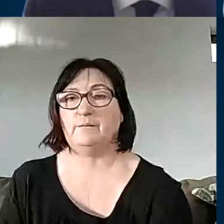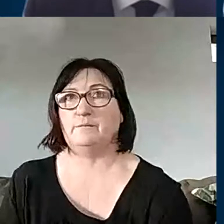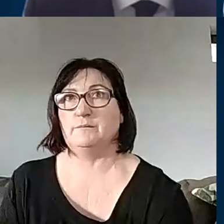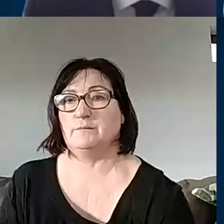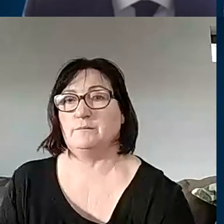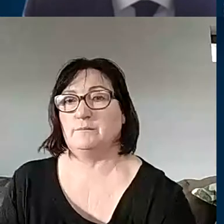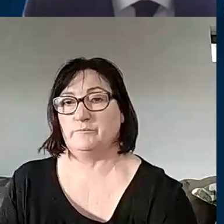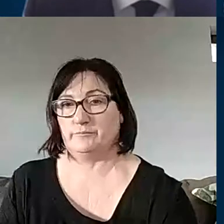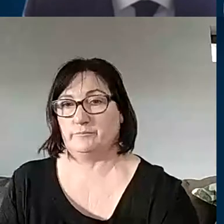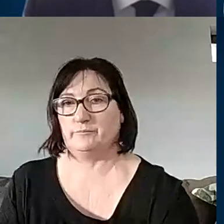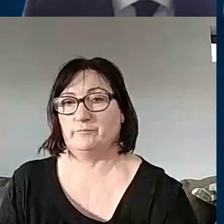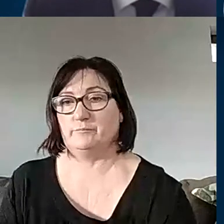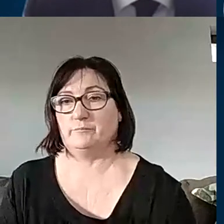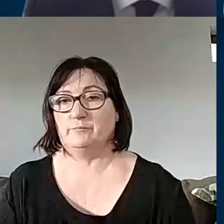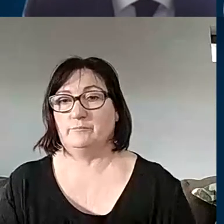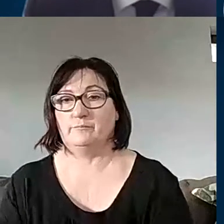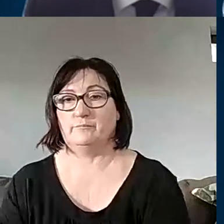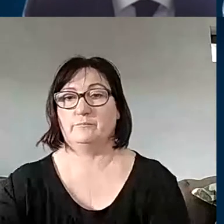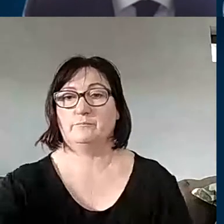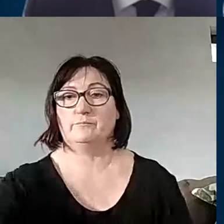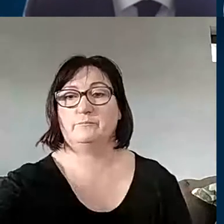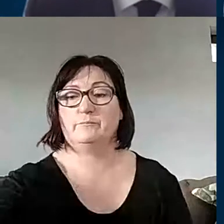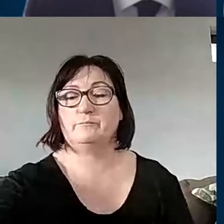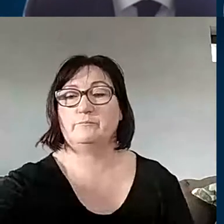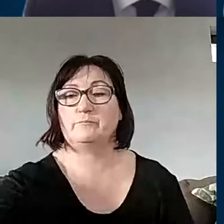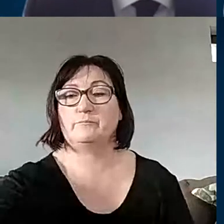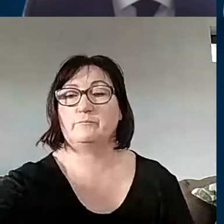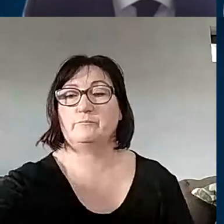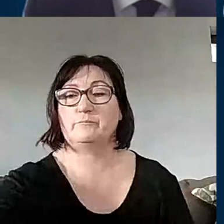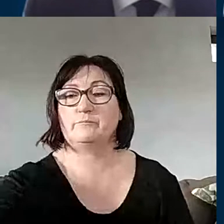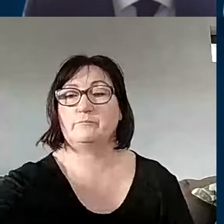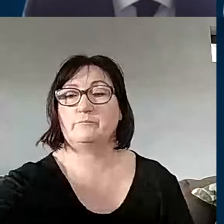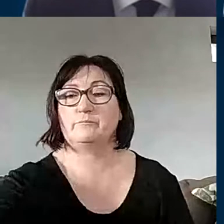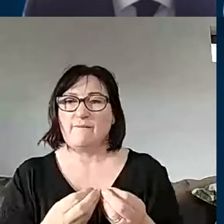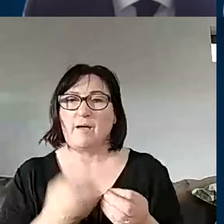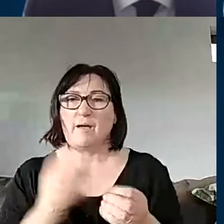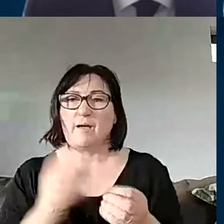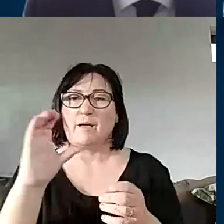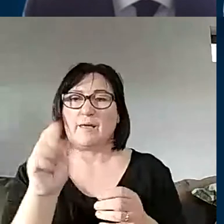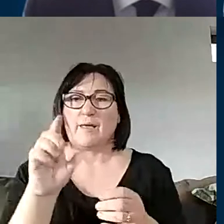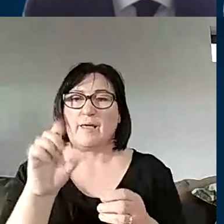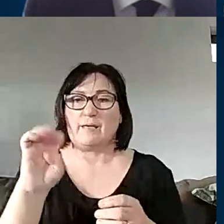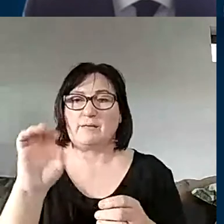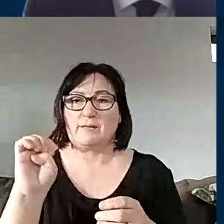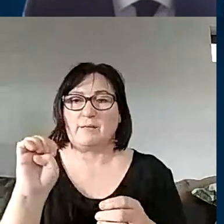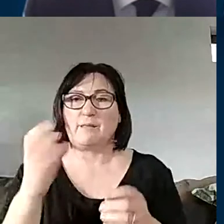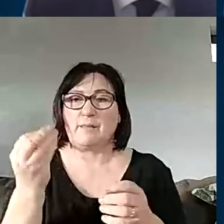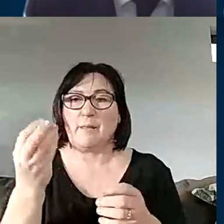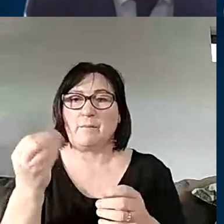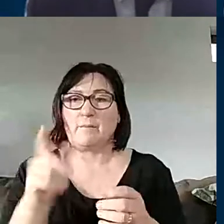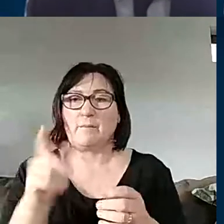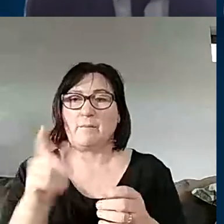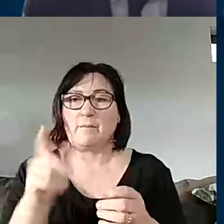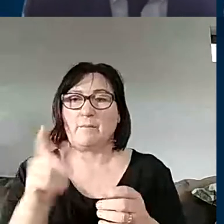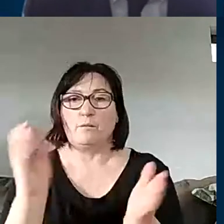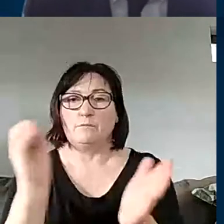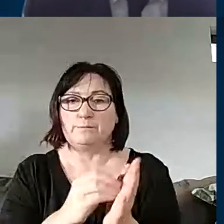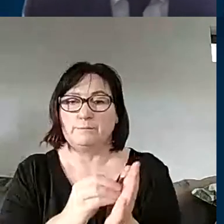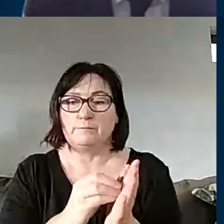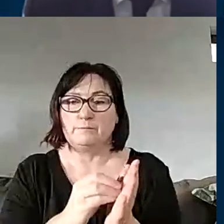actual case that has been logged. But the importance here to understand is it can take anything up to